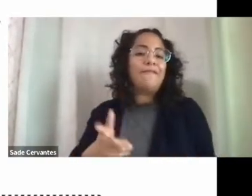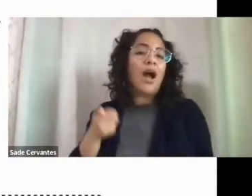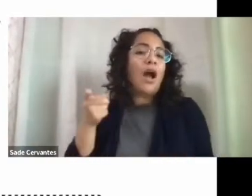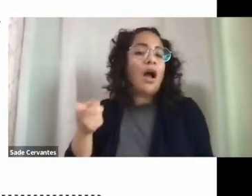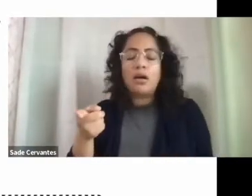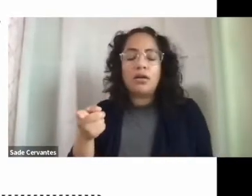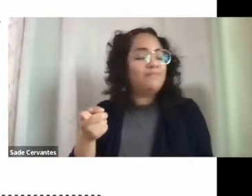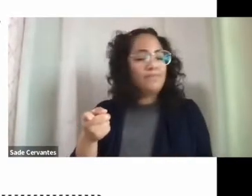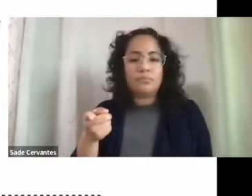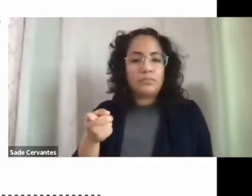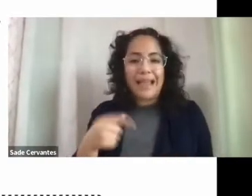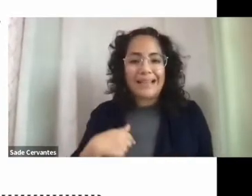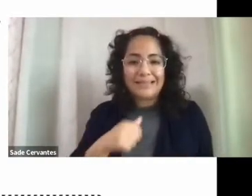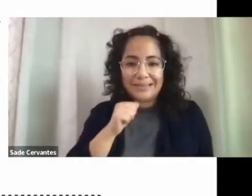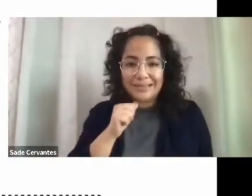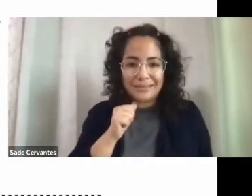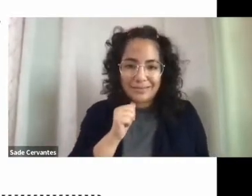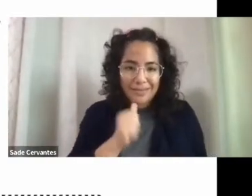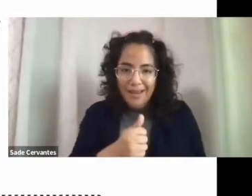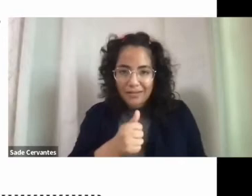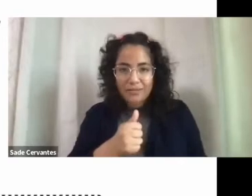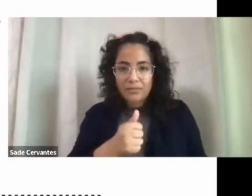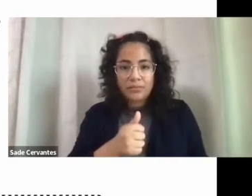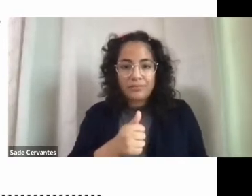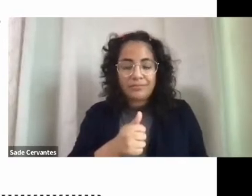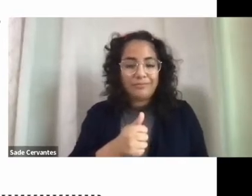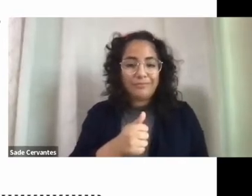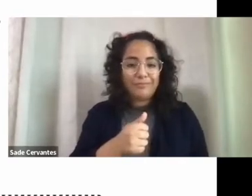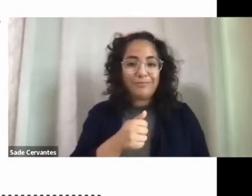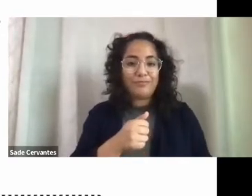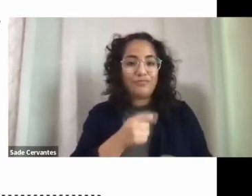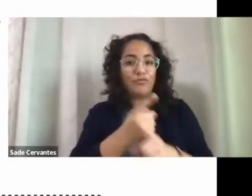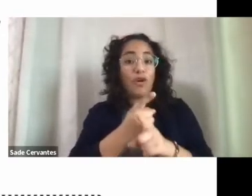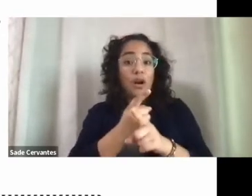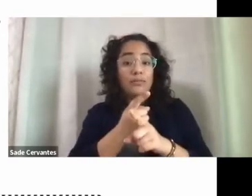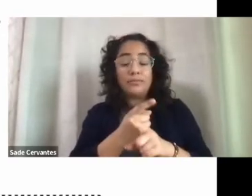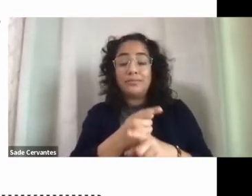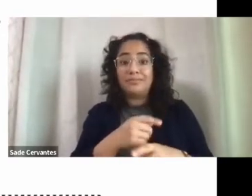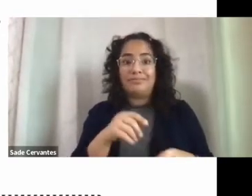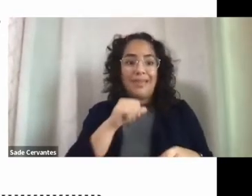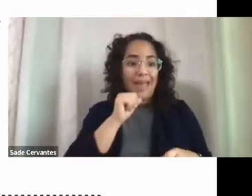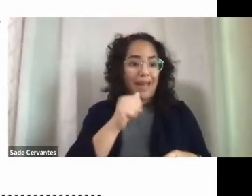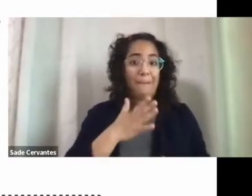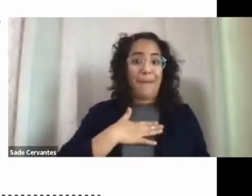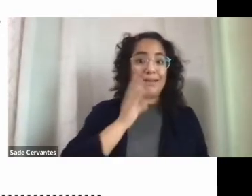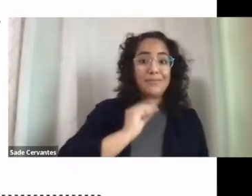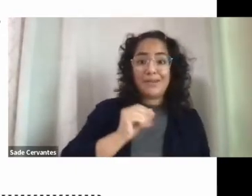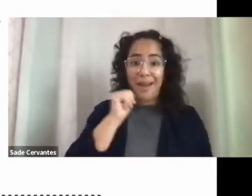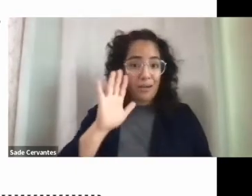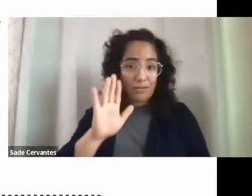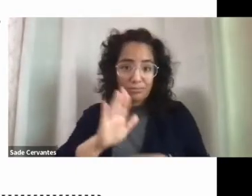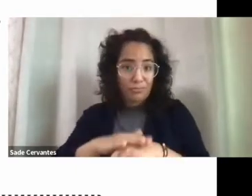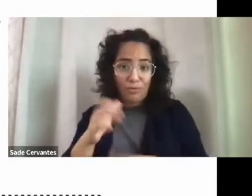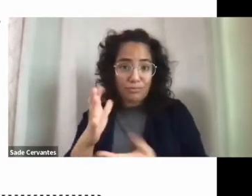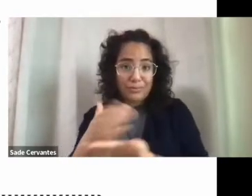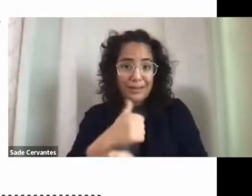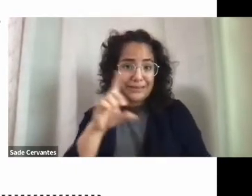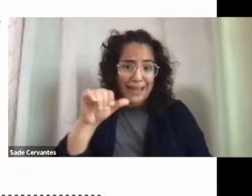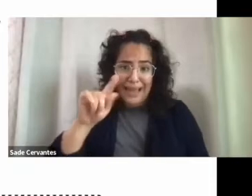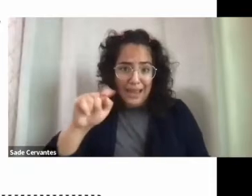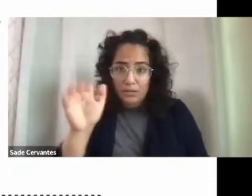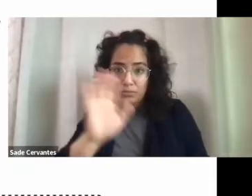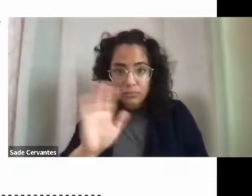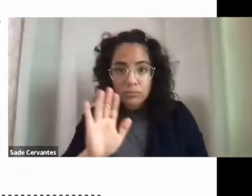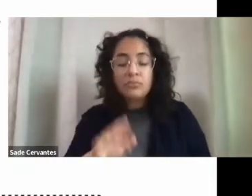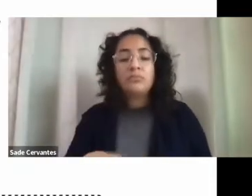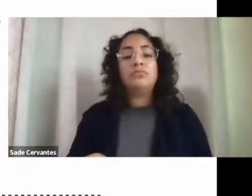That is not borne out at all in my experience or in the data. And unfortunately, I think that there